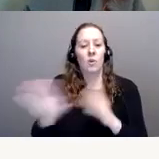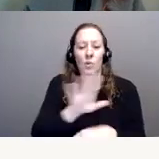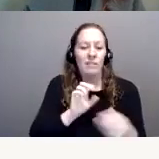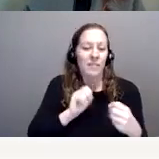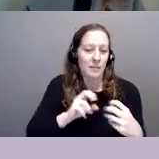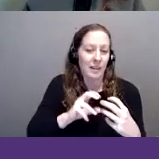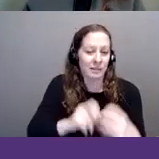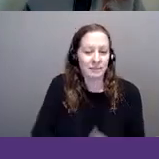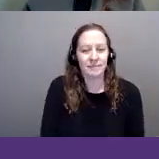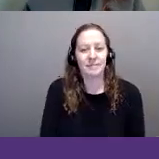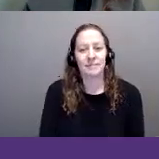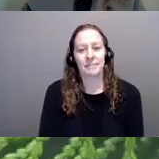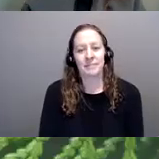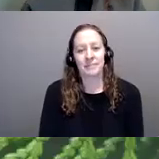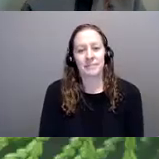so please.